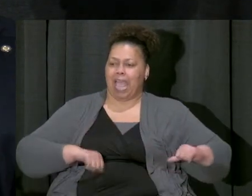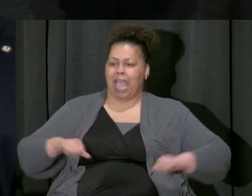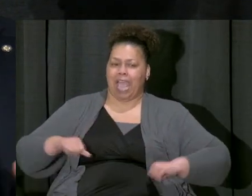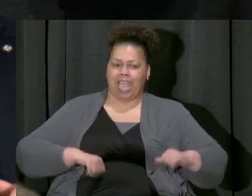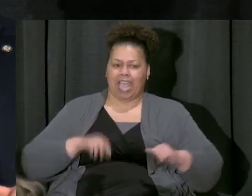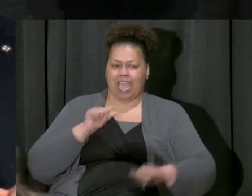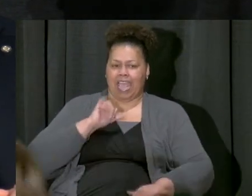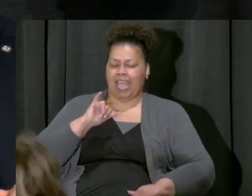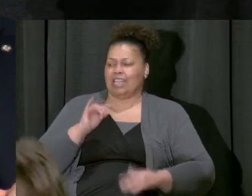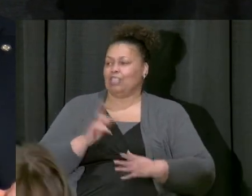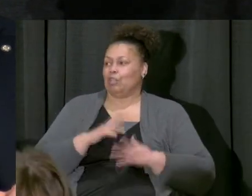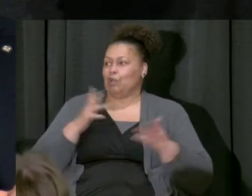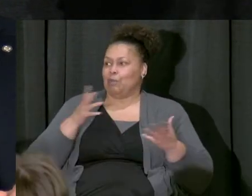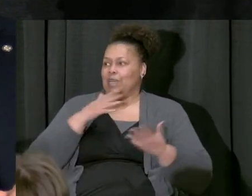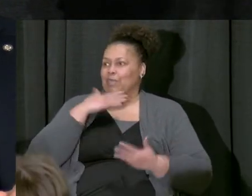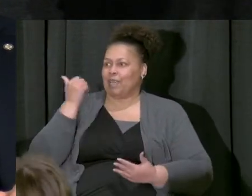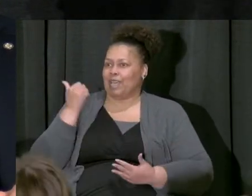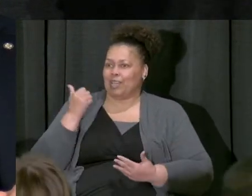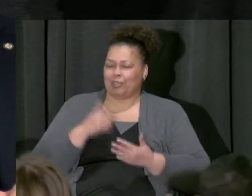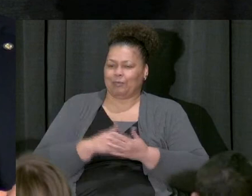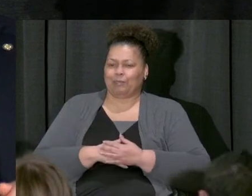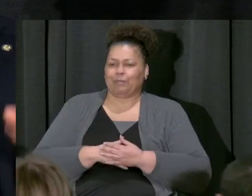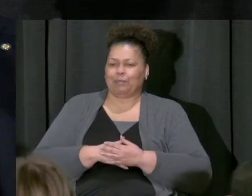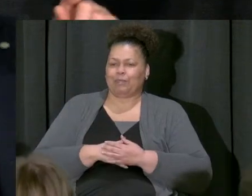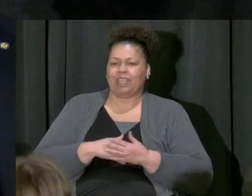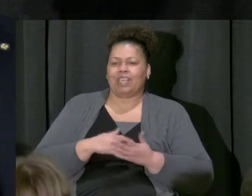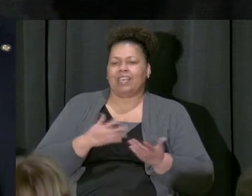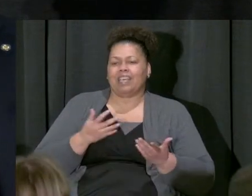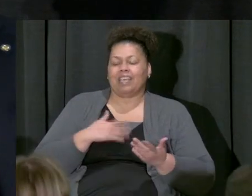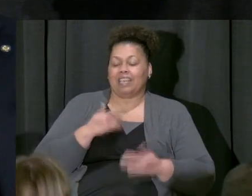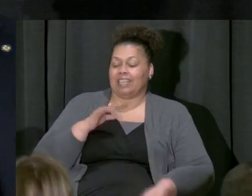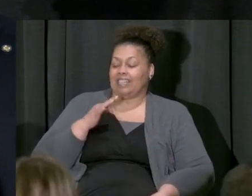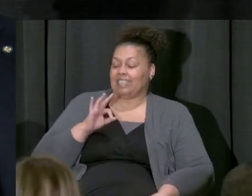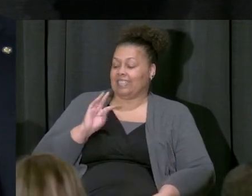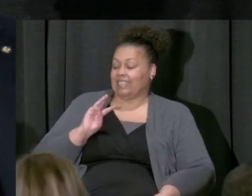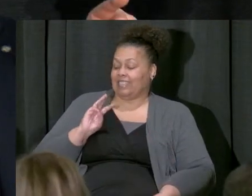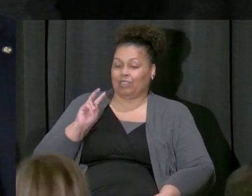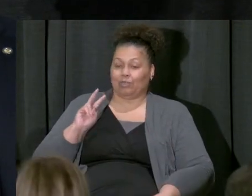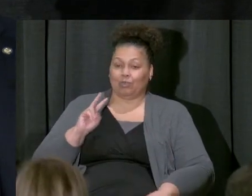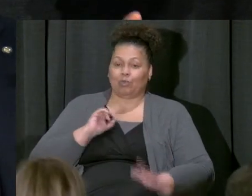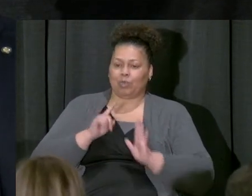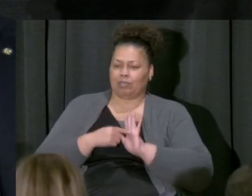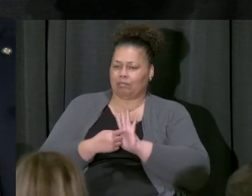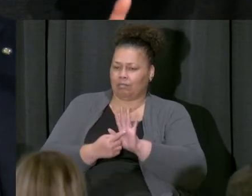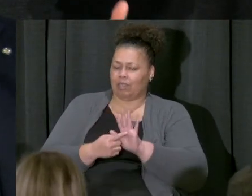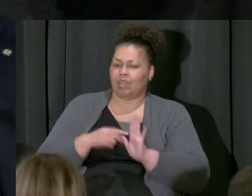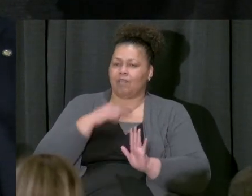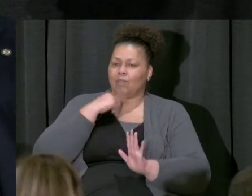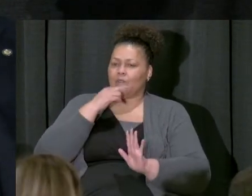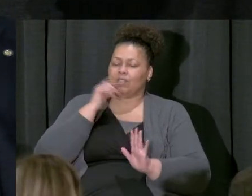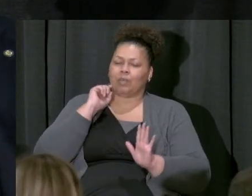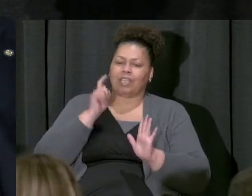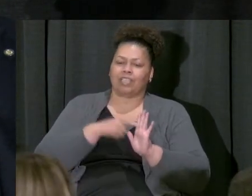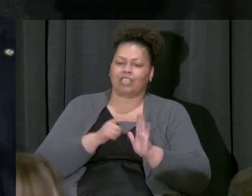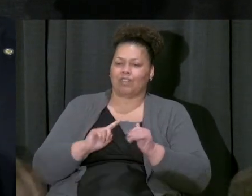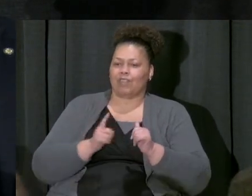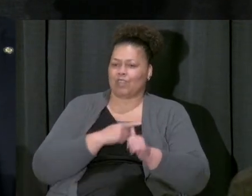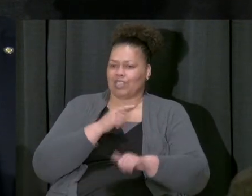better at voice recognition. Okay, so in 1962, we demonstrated voice recognition for the first